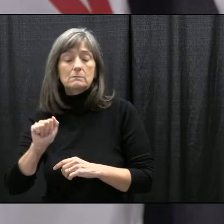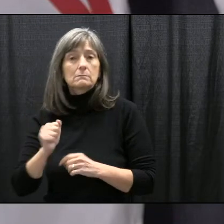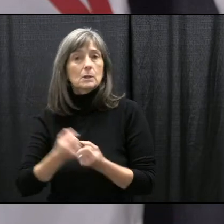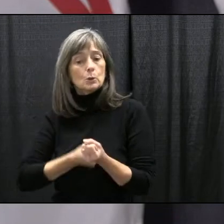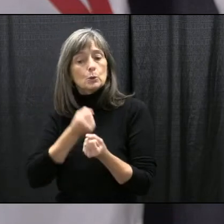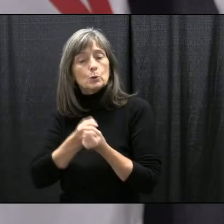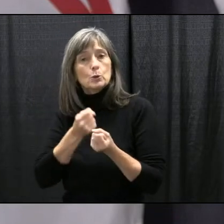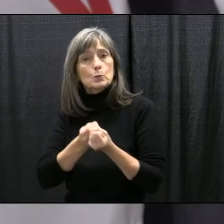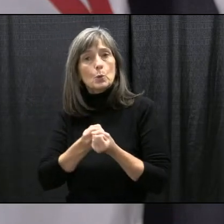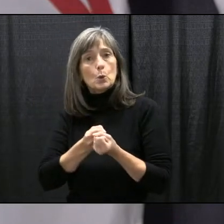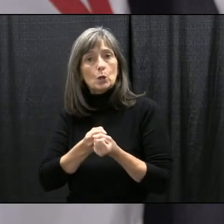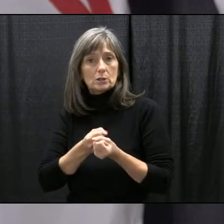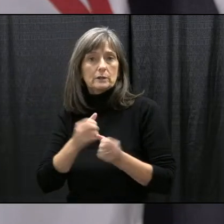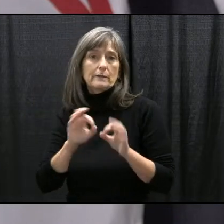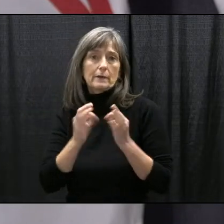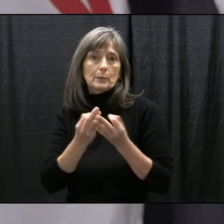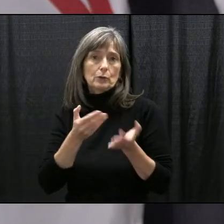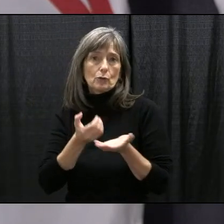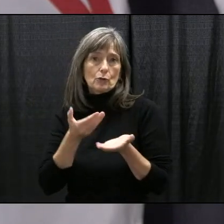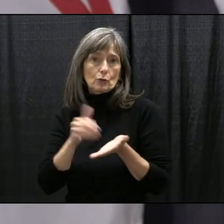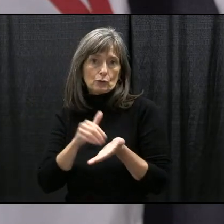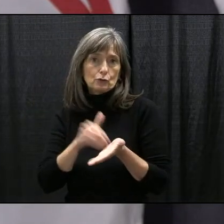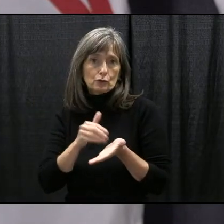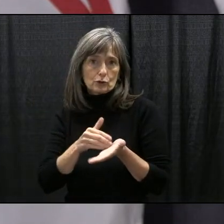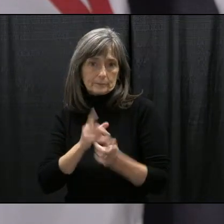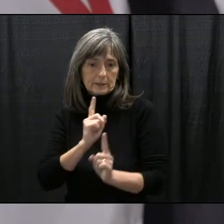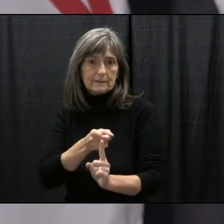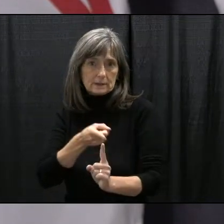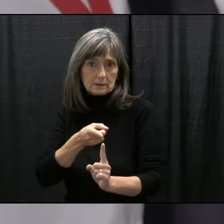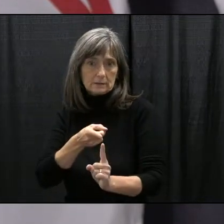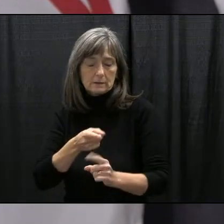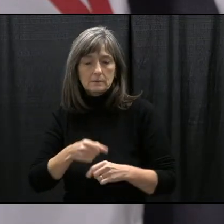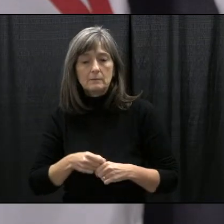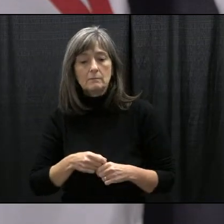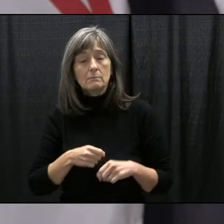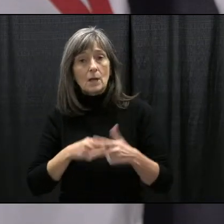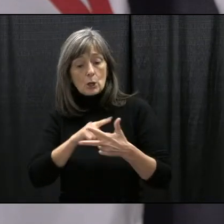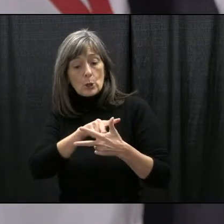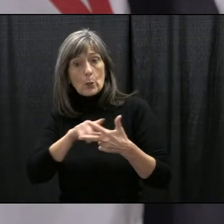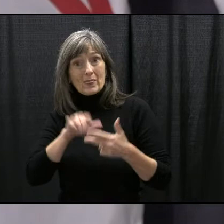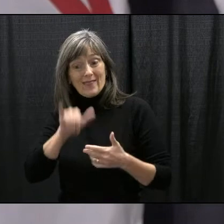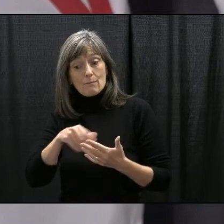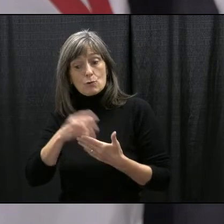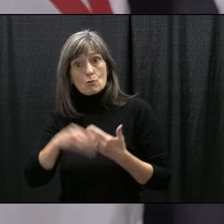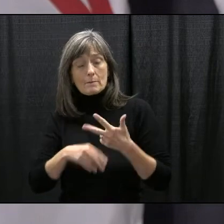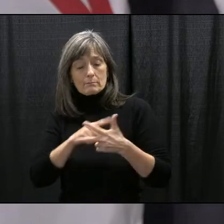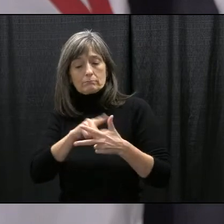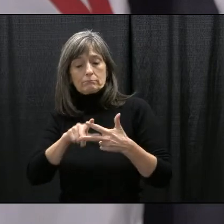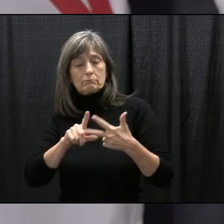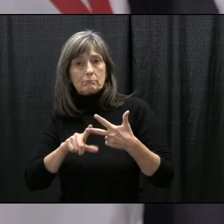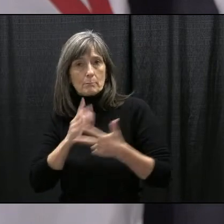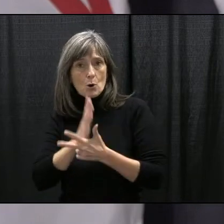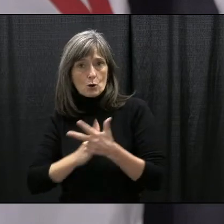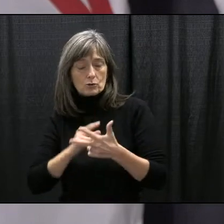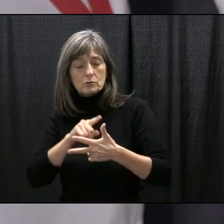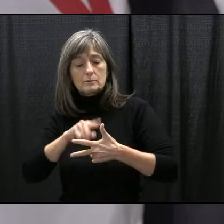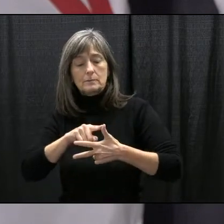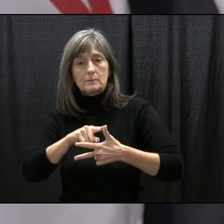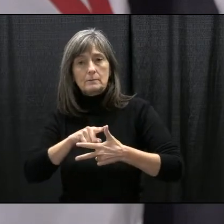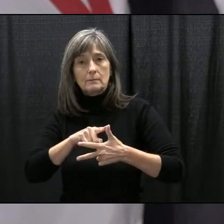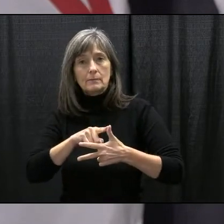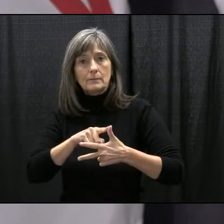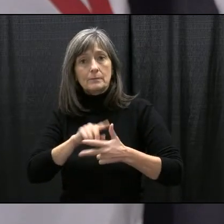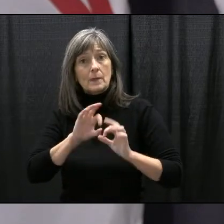support primary care physicians. There are 3 core components to this program.